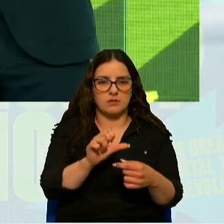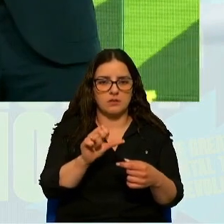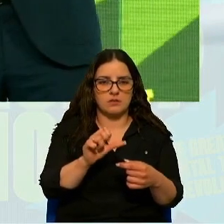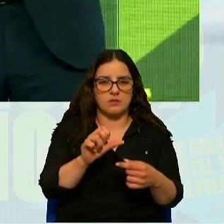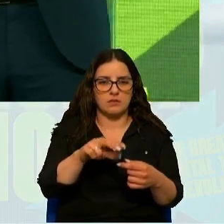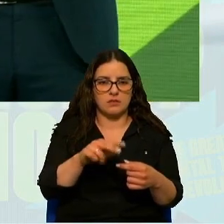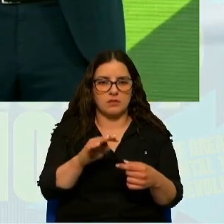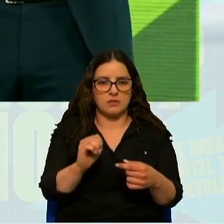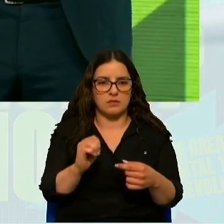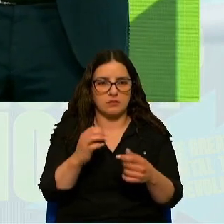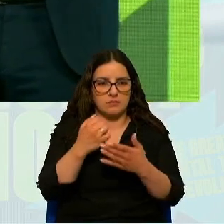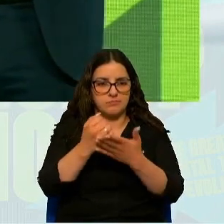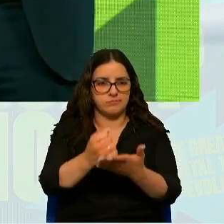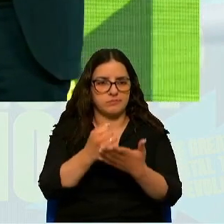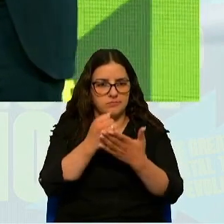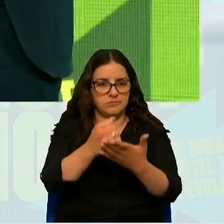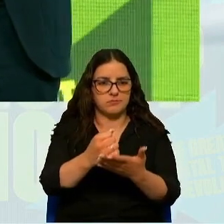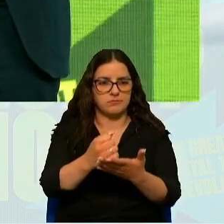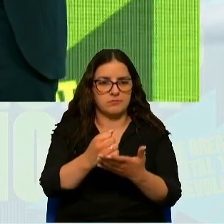of